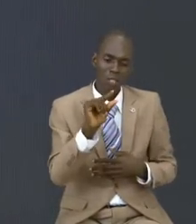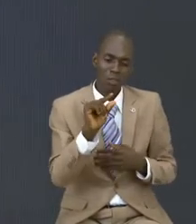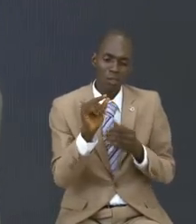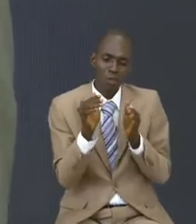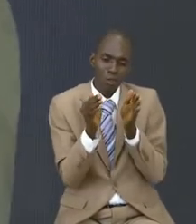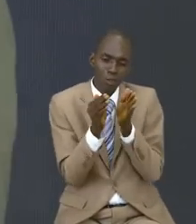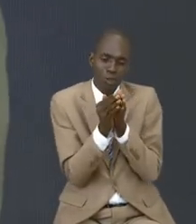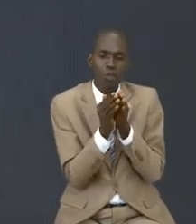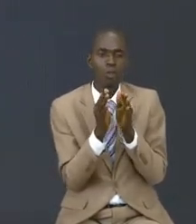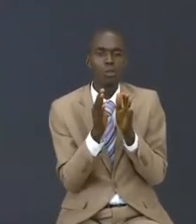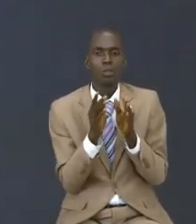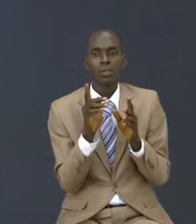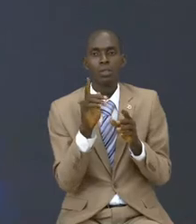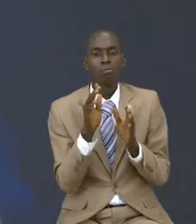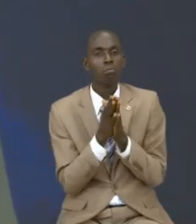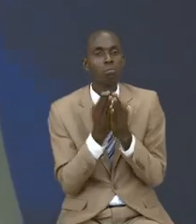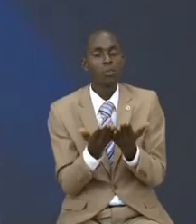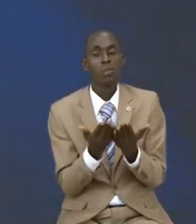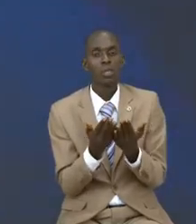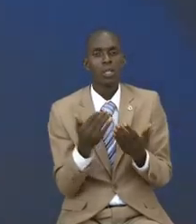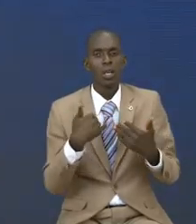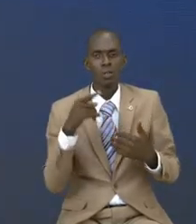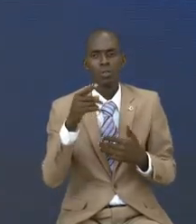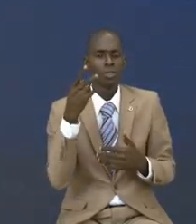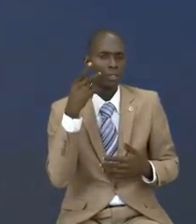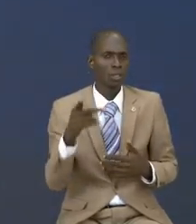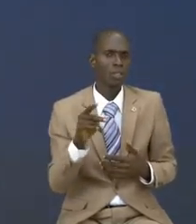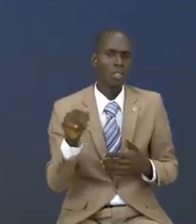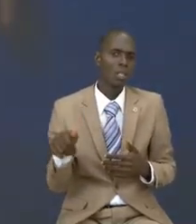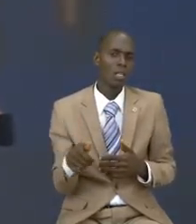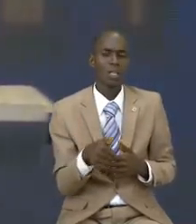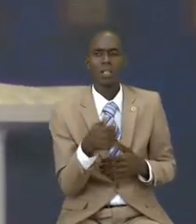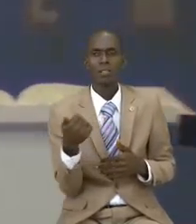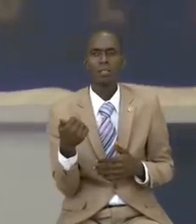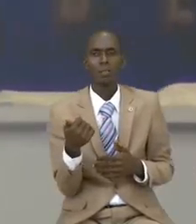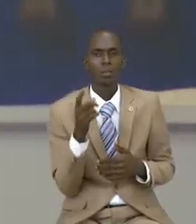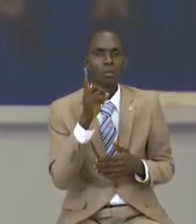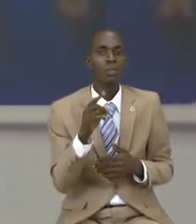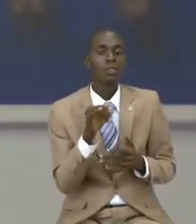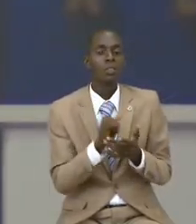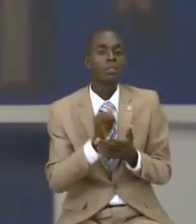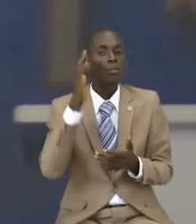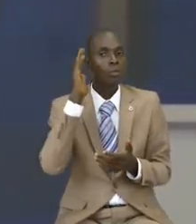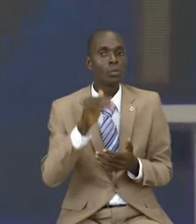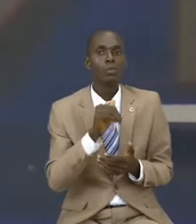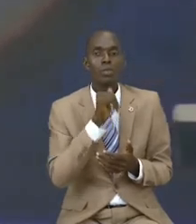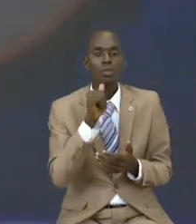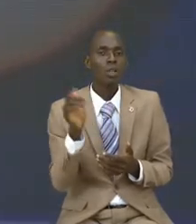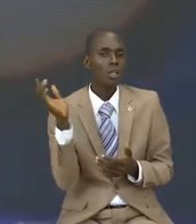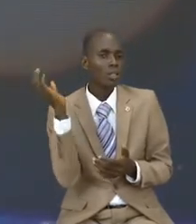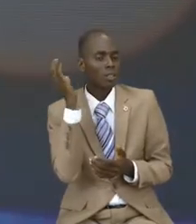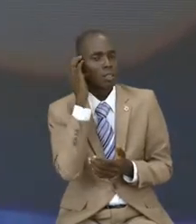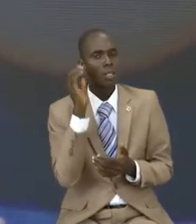textbook? Have you seen any citizen that will not listen to